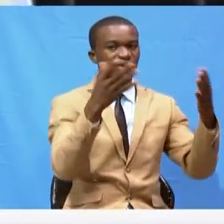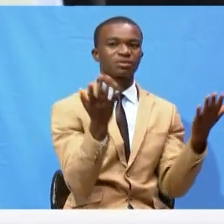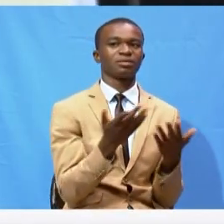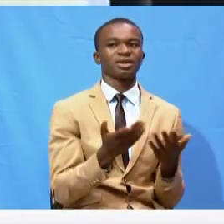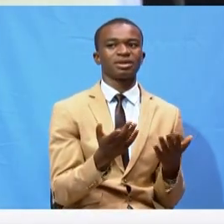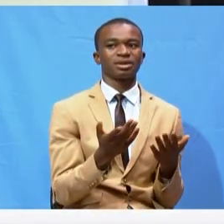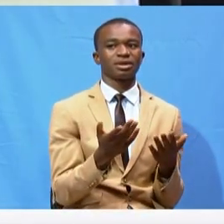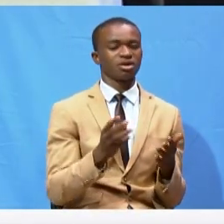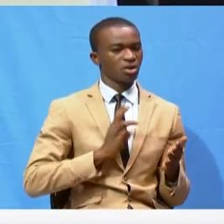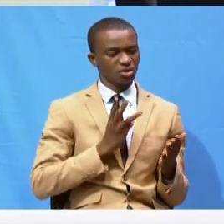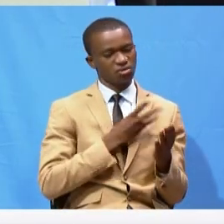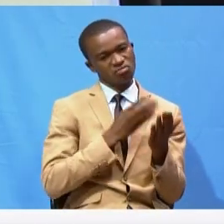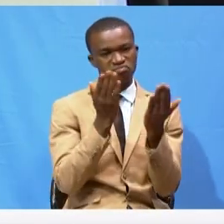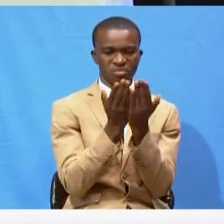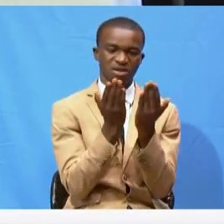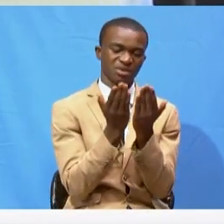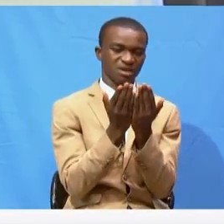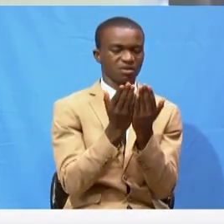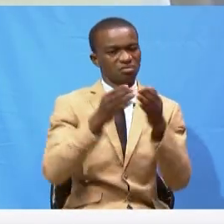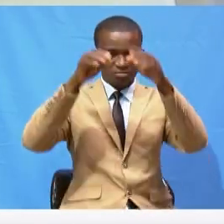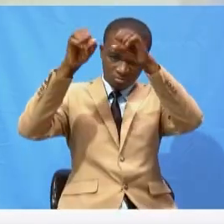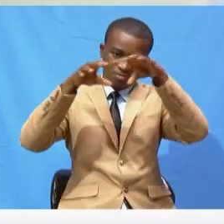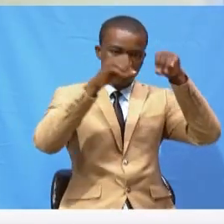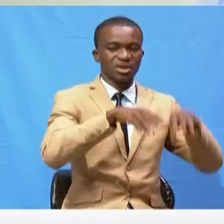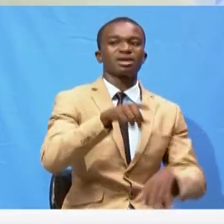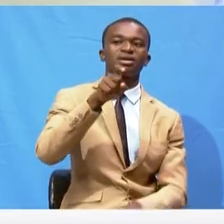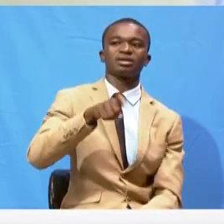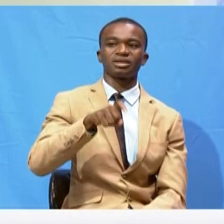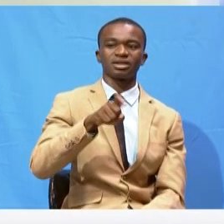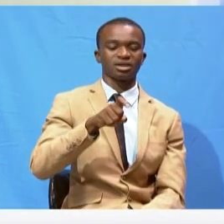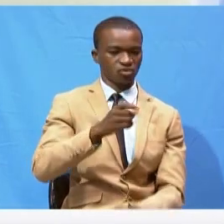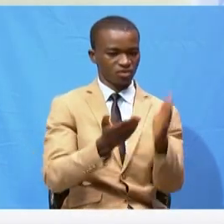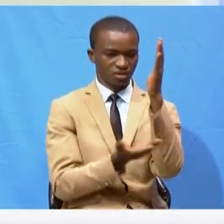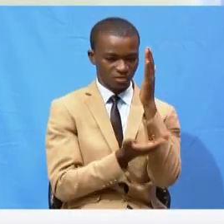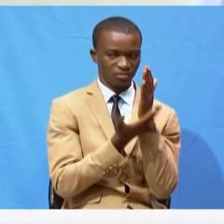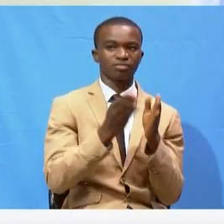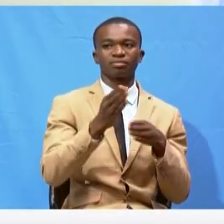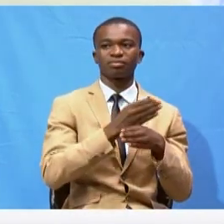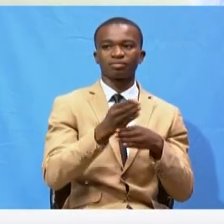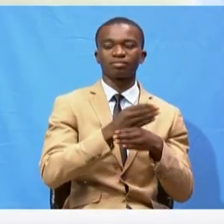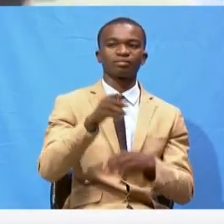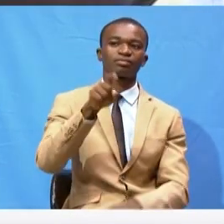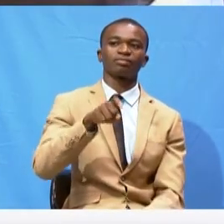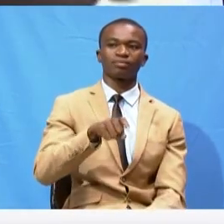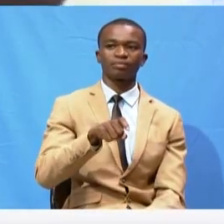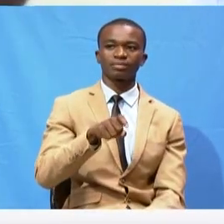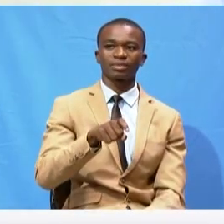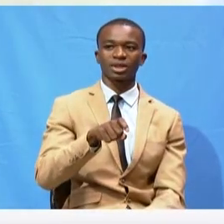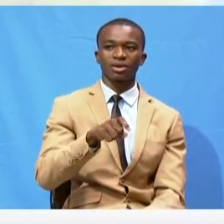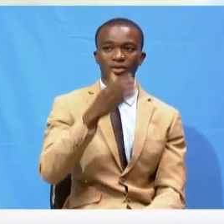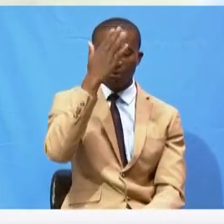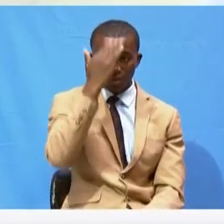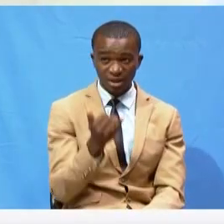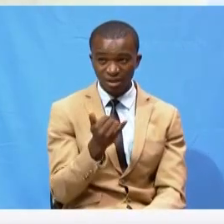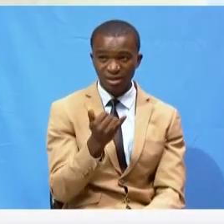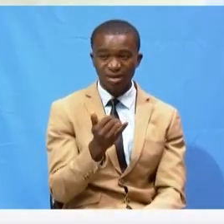hano hazo yetu malaiti auchi. Ka kulinga ngocho tunalingi cheka nawa ka